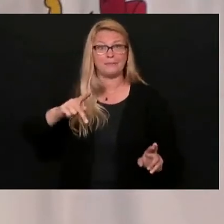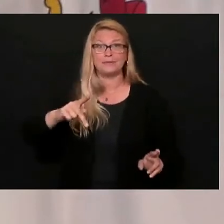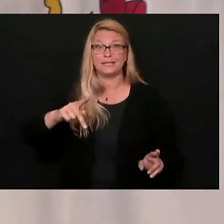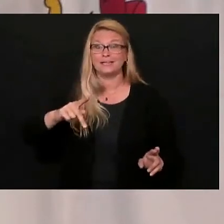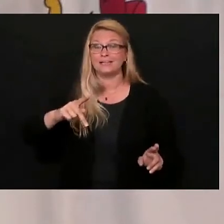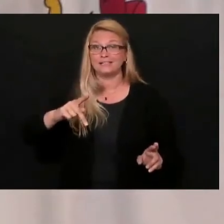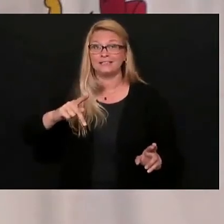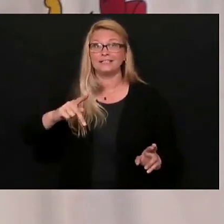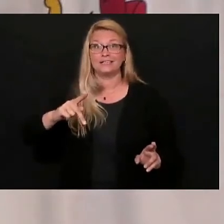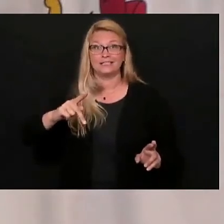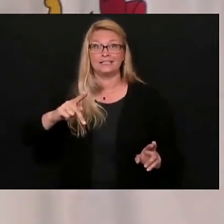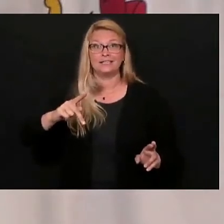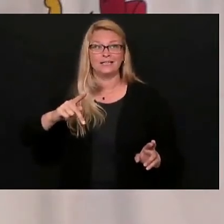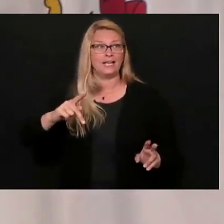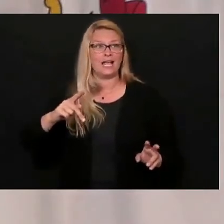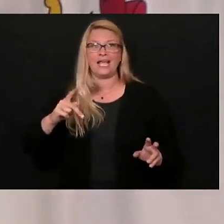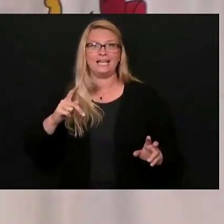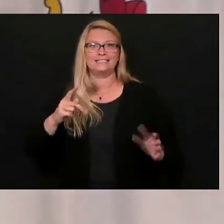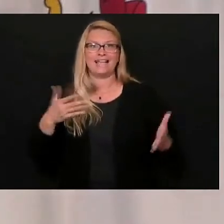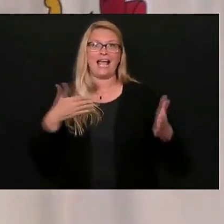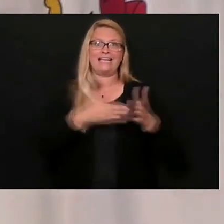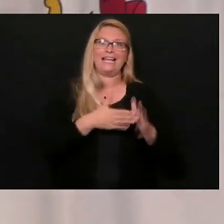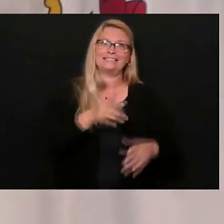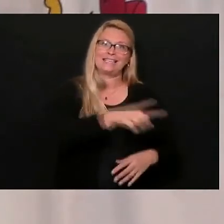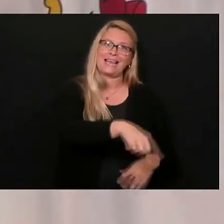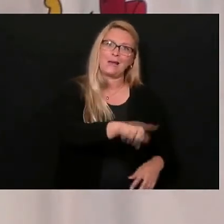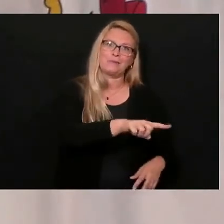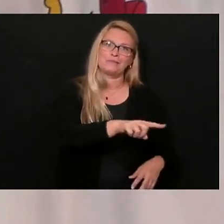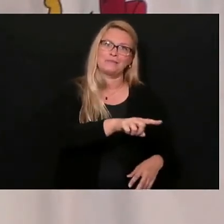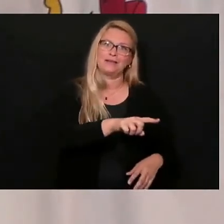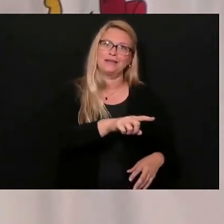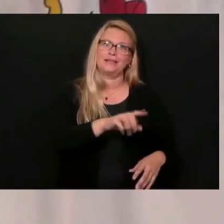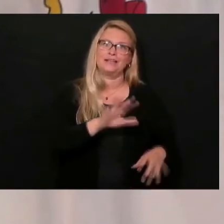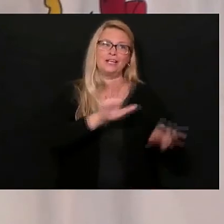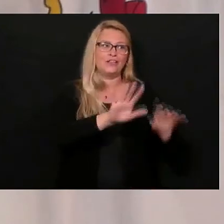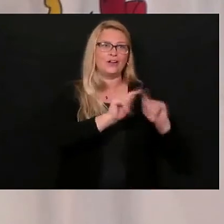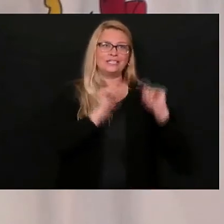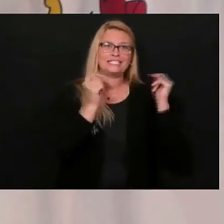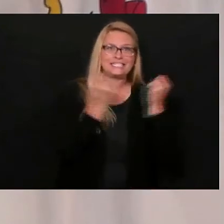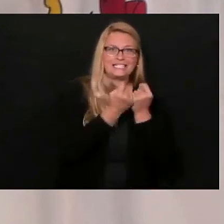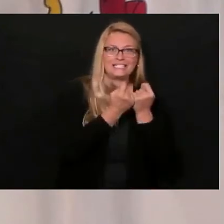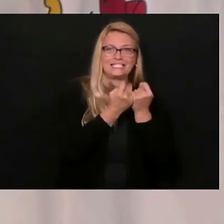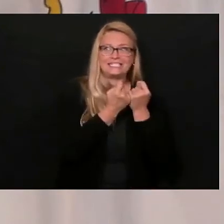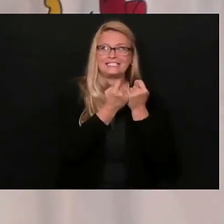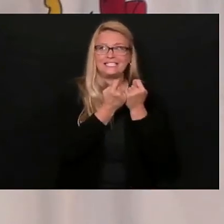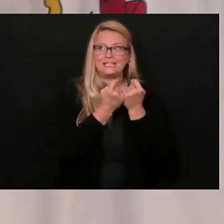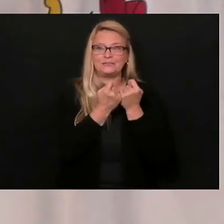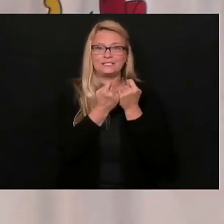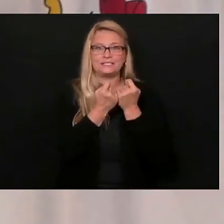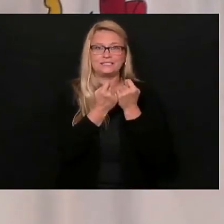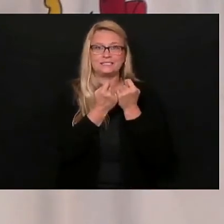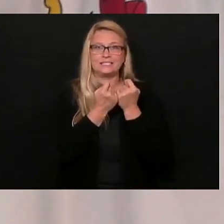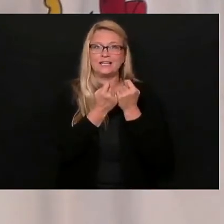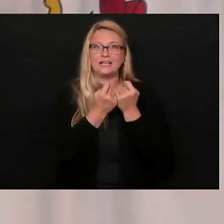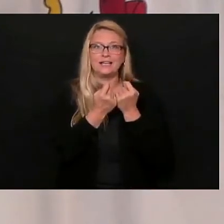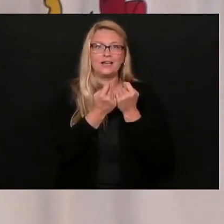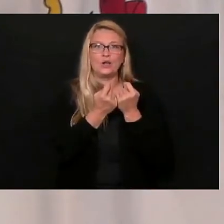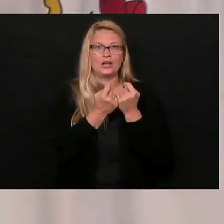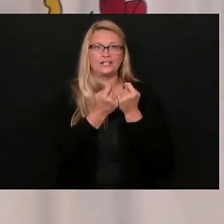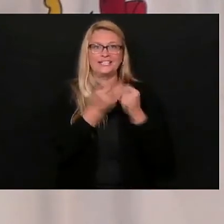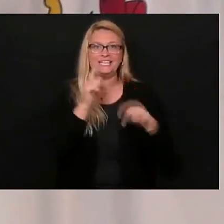has been worked against them, and they've had their teams been nullified